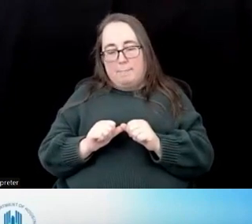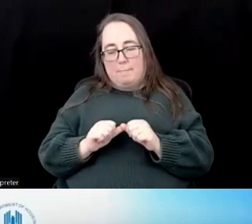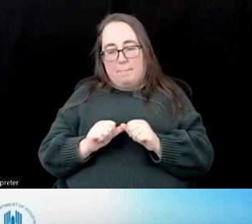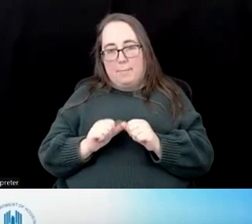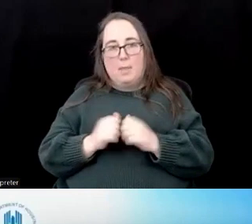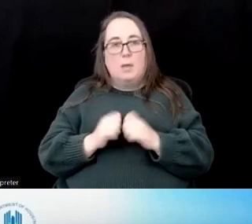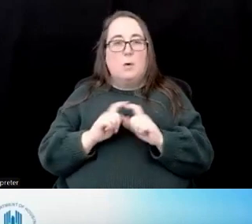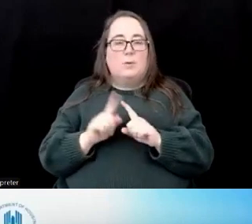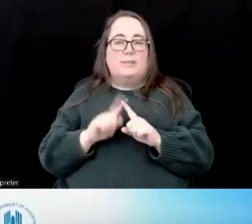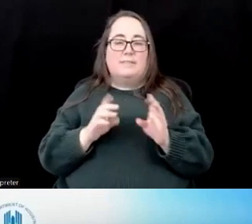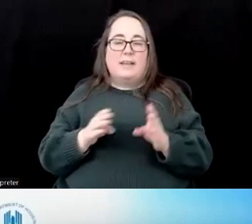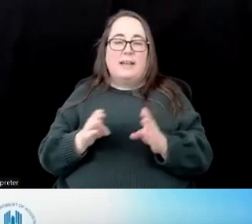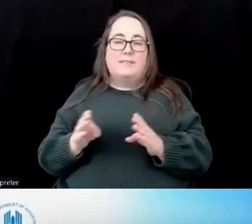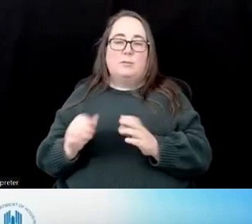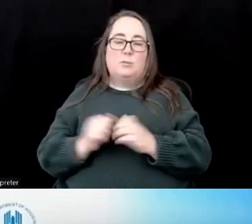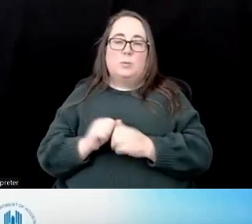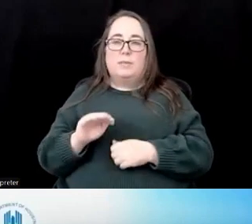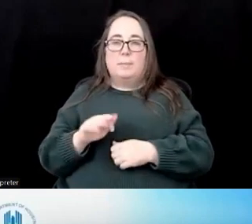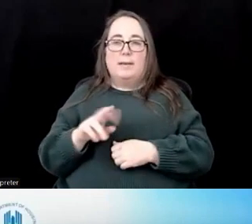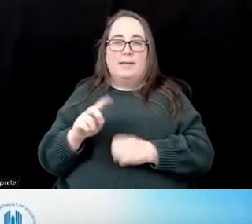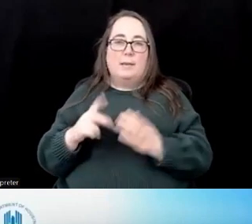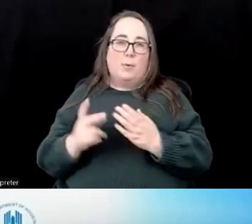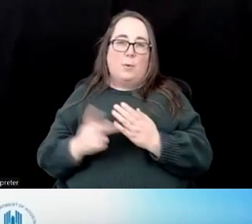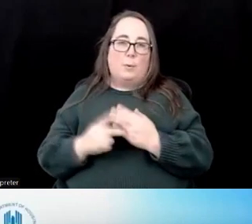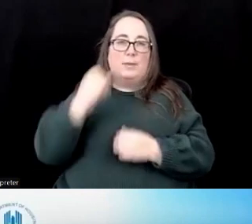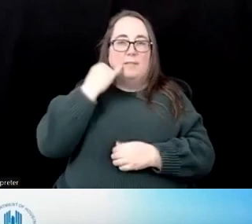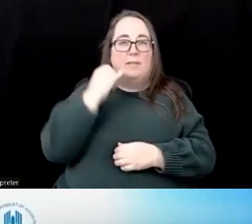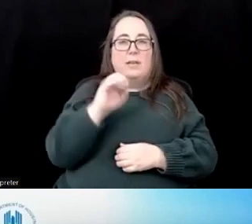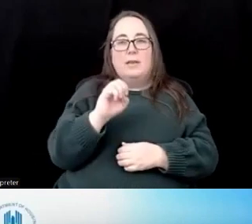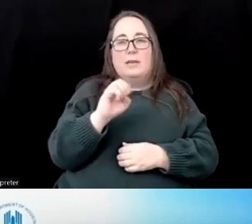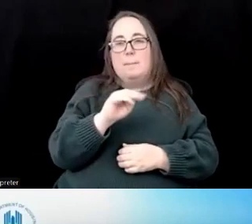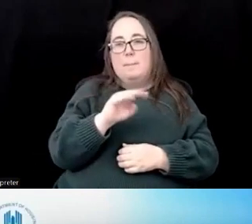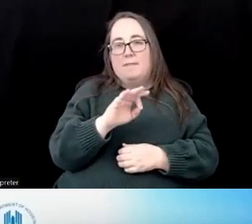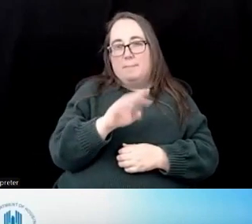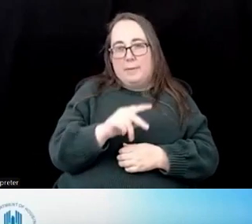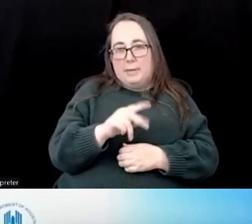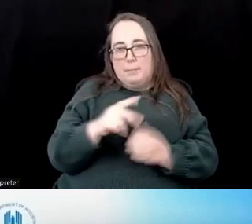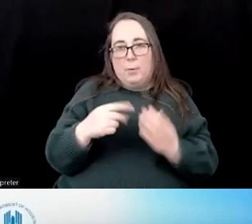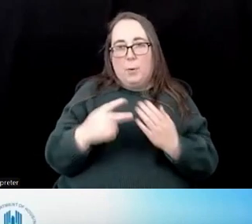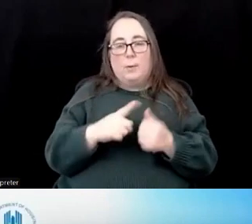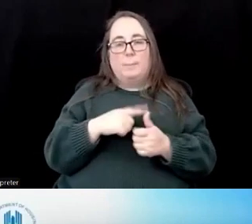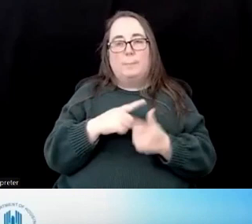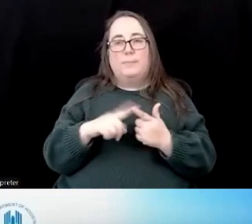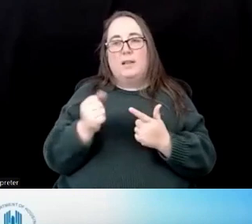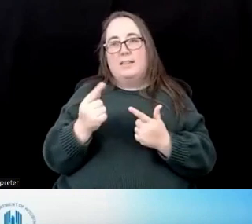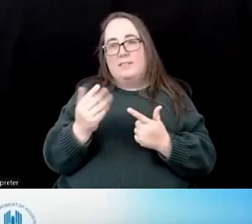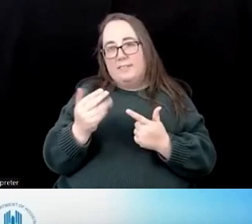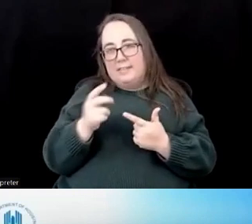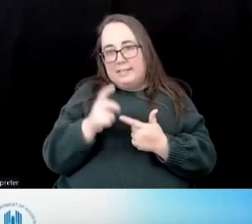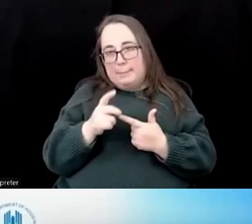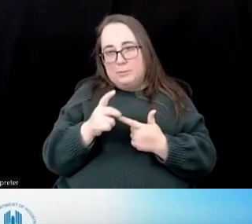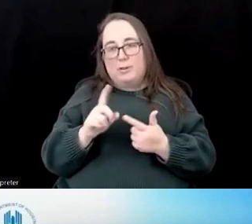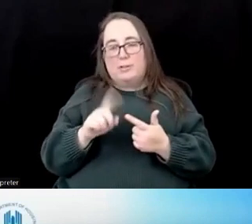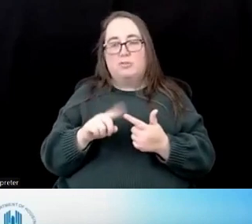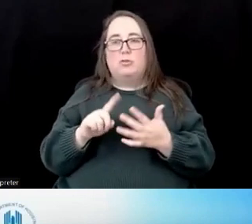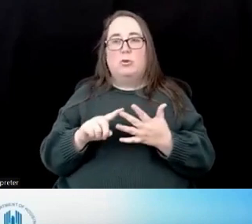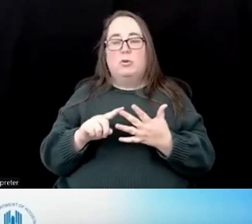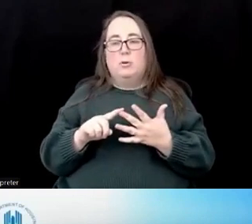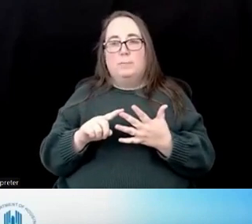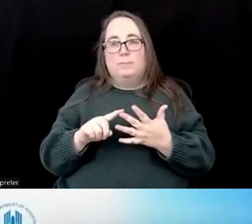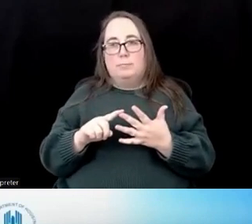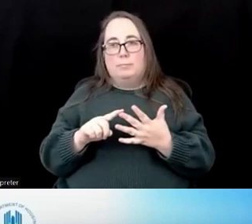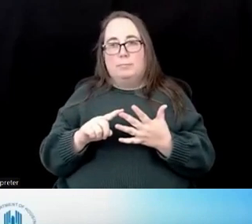different avenues under the Medicaid program, whether it's the MFP program, an 1115 demonstration, or under,